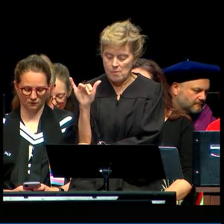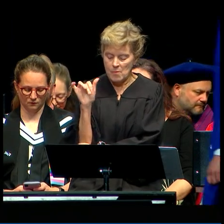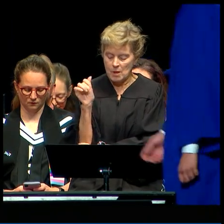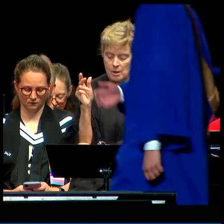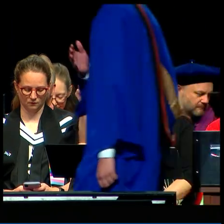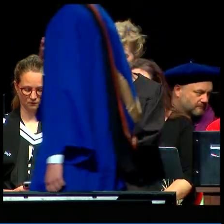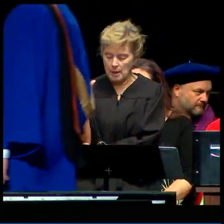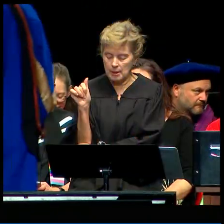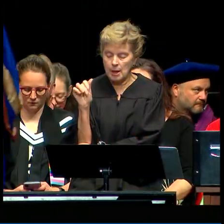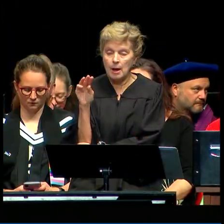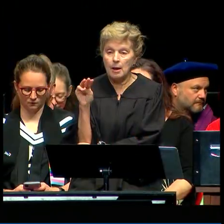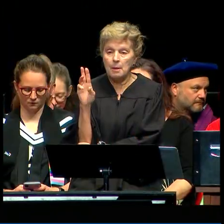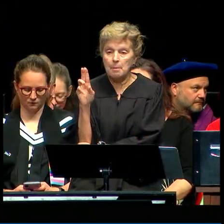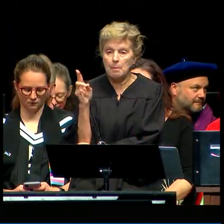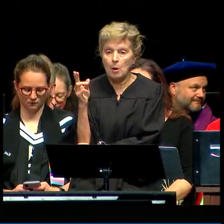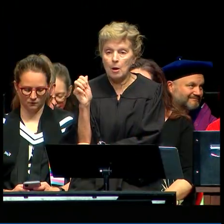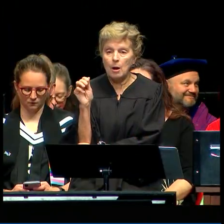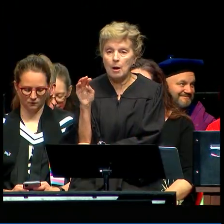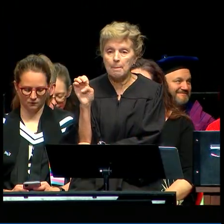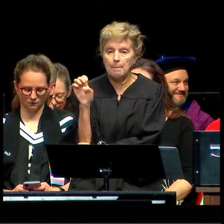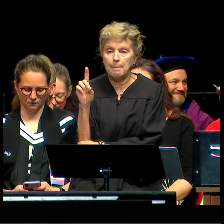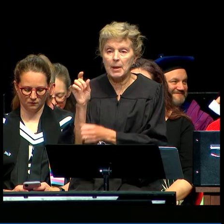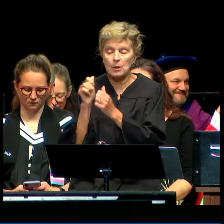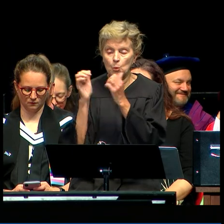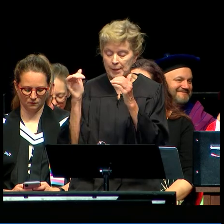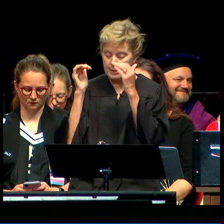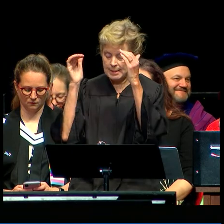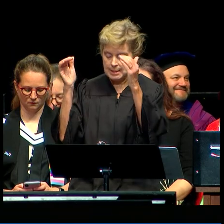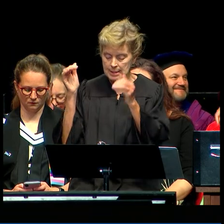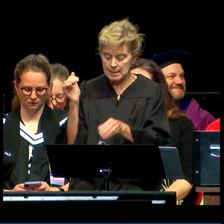Yahya Mohammed, with distinction.